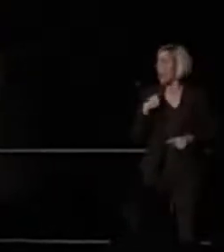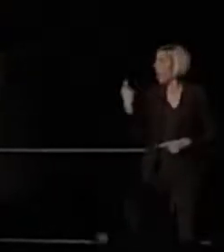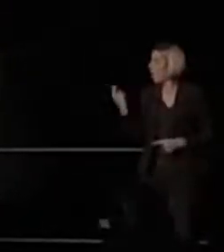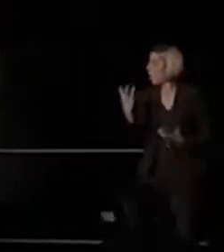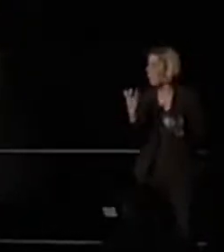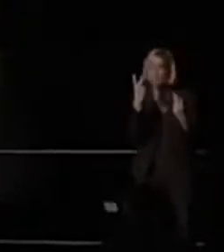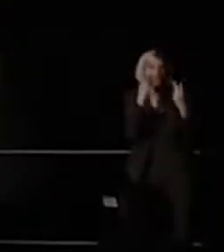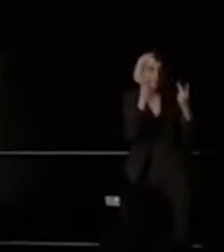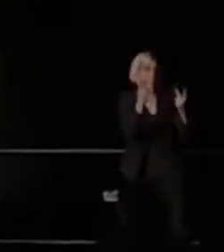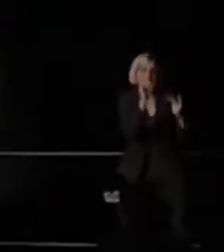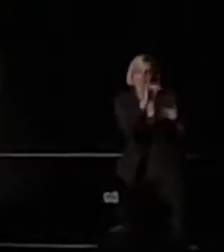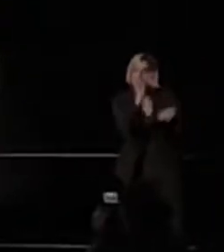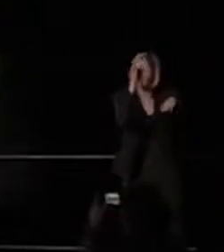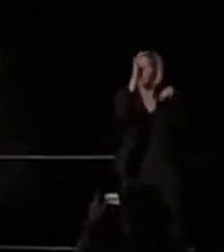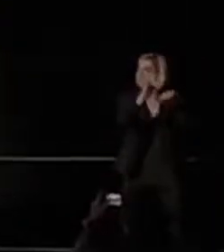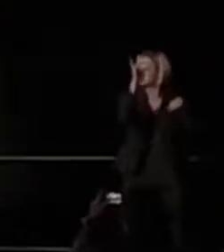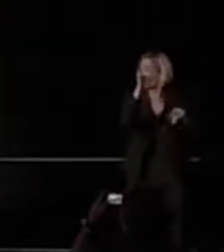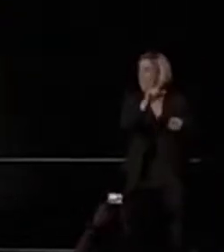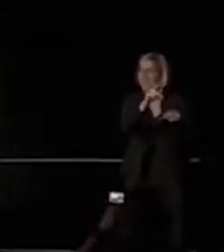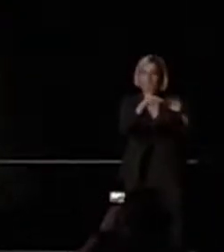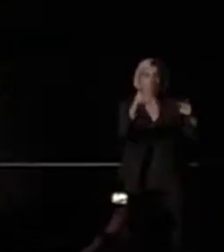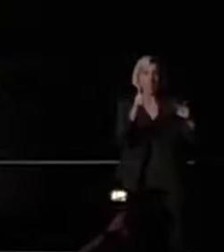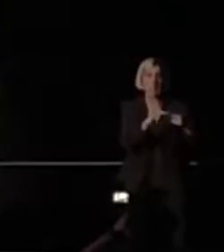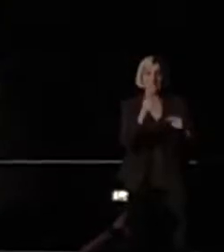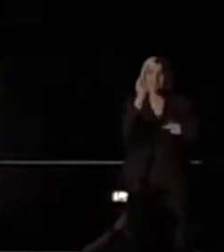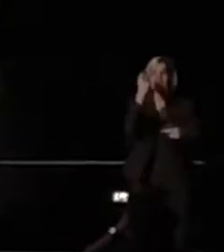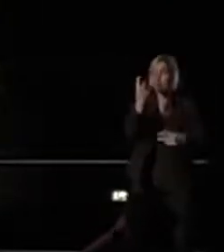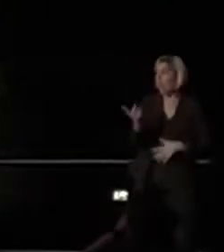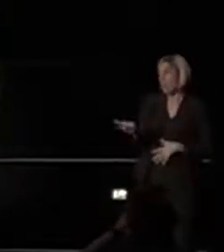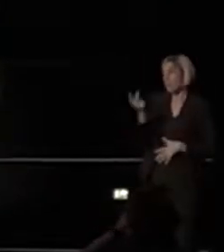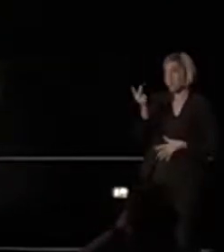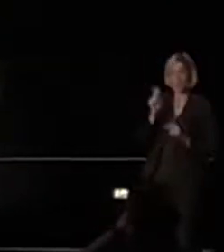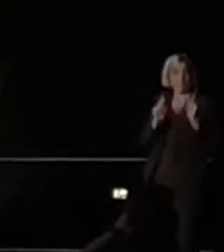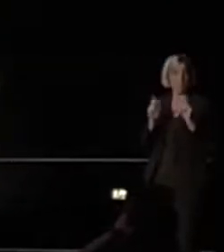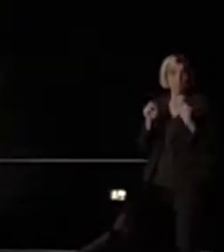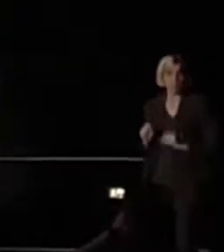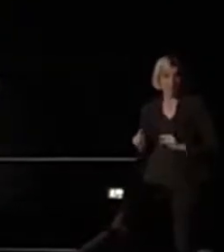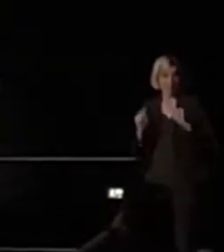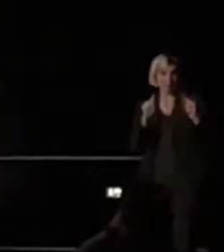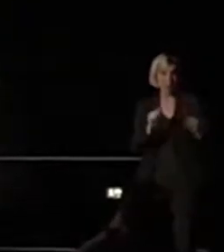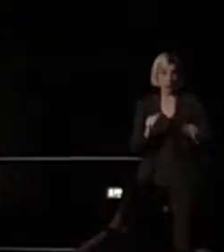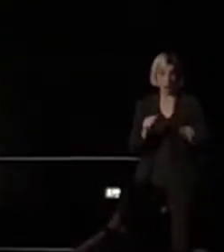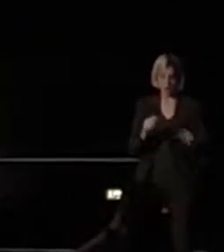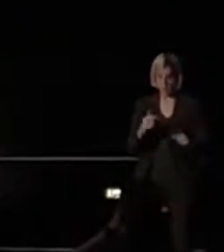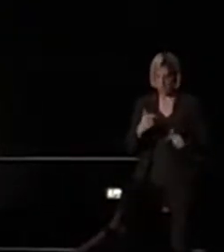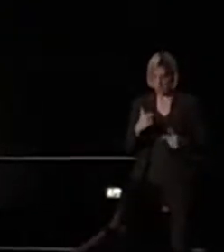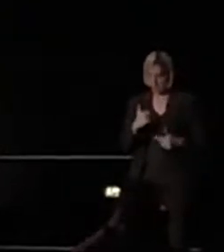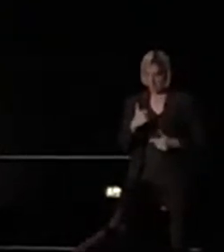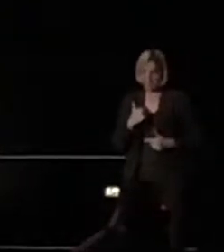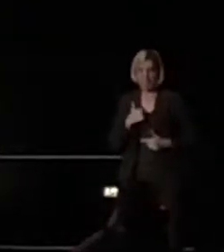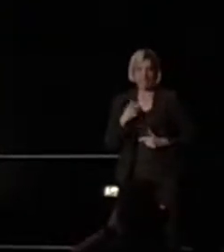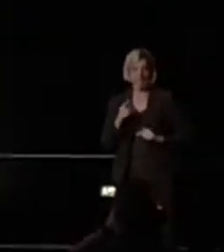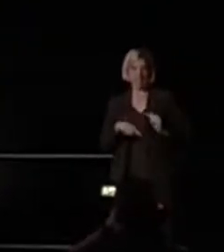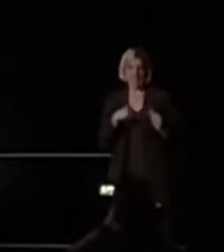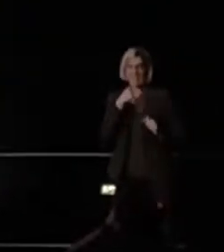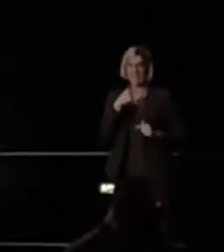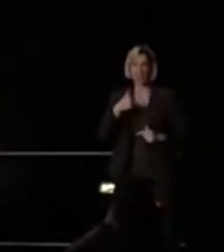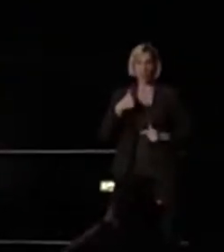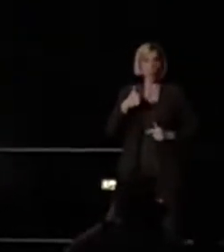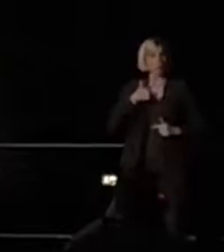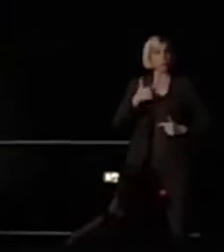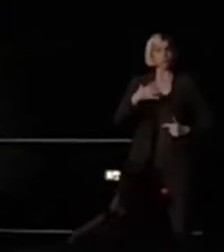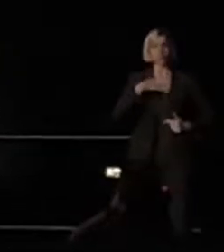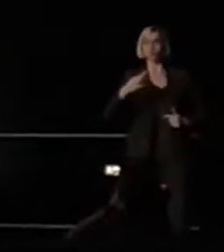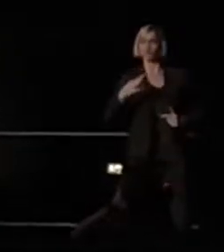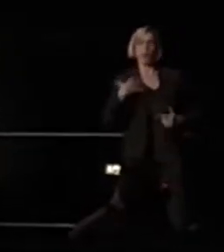Vegas, the city of dreams, but only three marketing people were going to go from Apple. And I'm too shy to say, I'm a founder, take me. I would never demand that. So